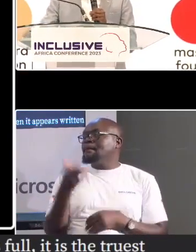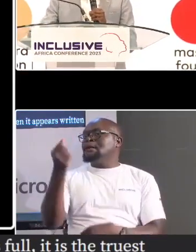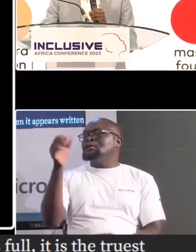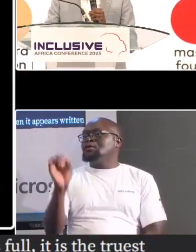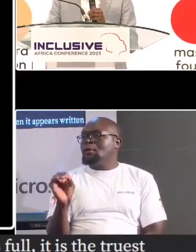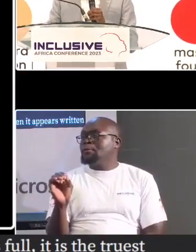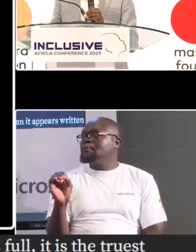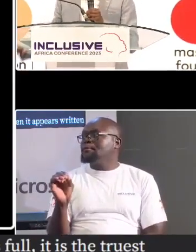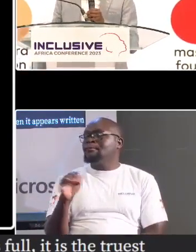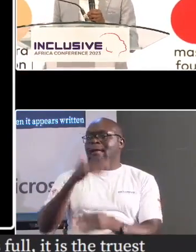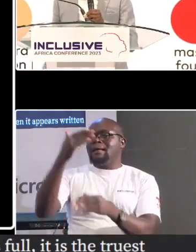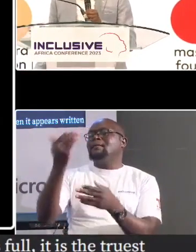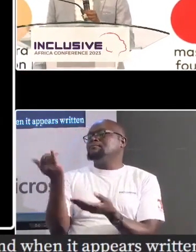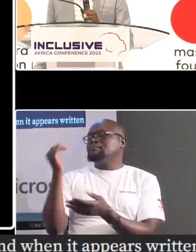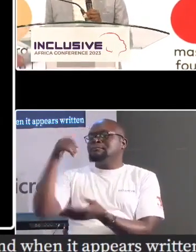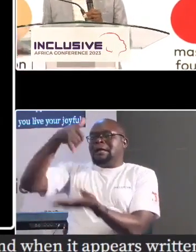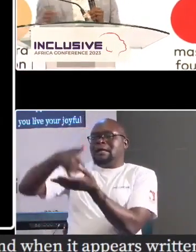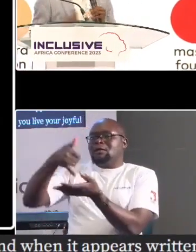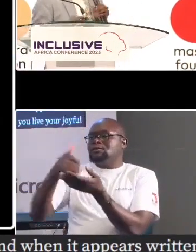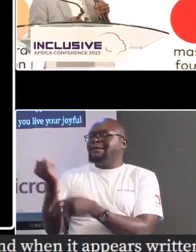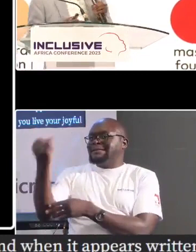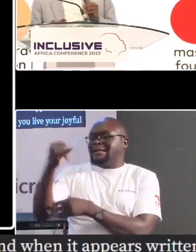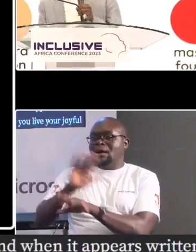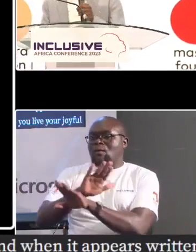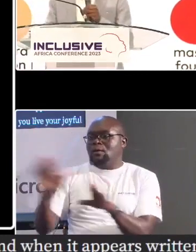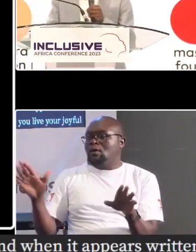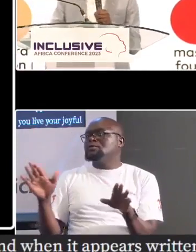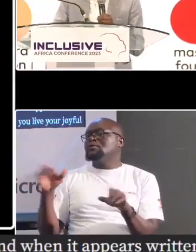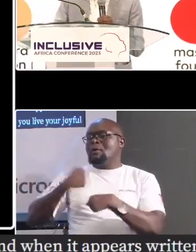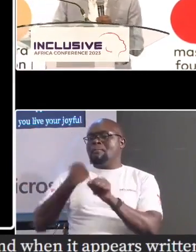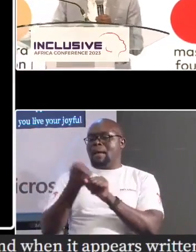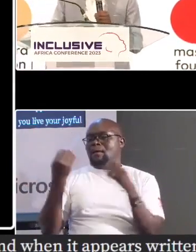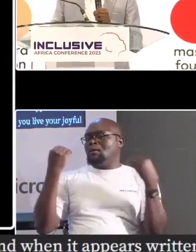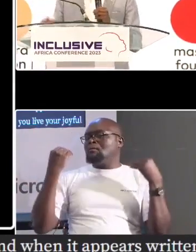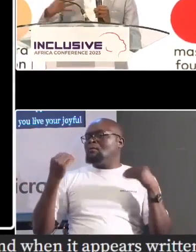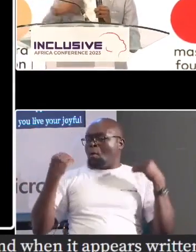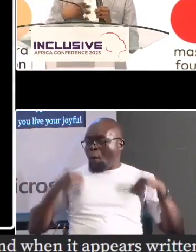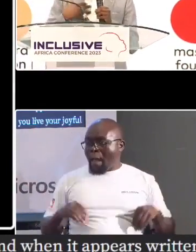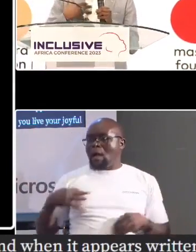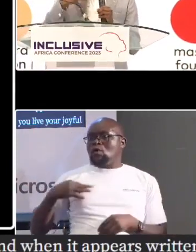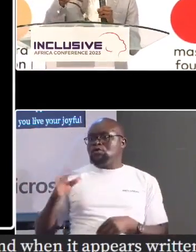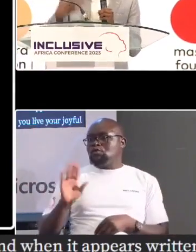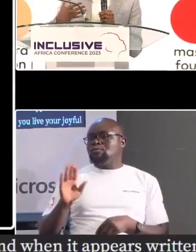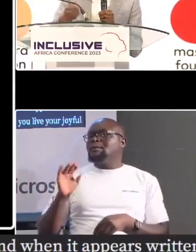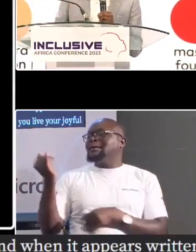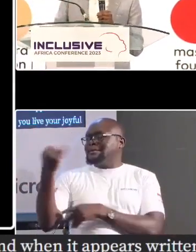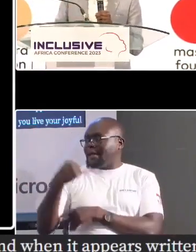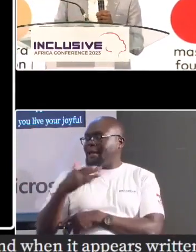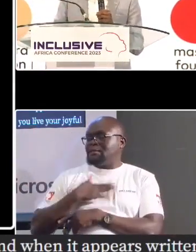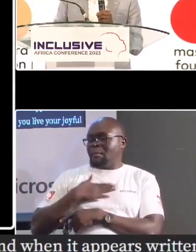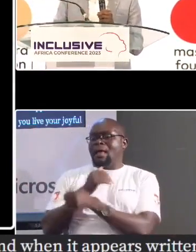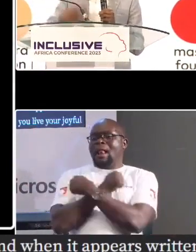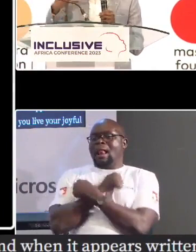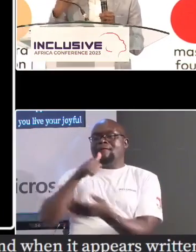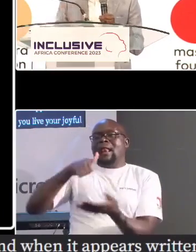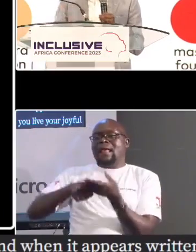So include designers. We don't always wear a costume. Design is my love letter to the